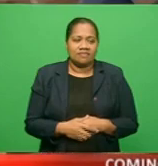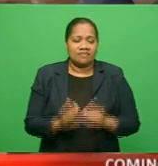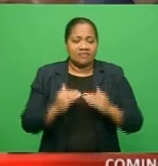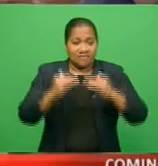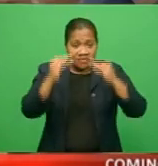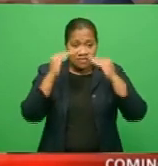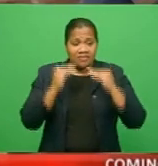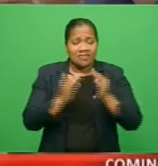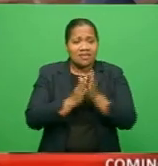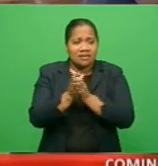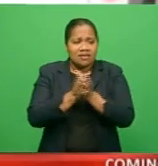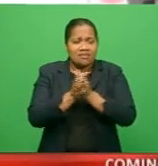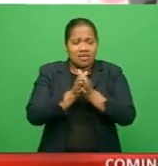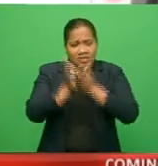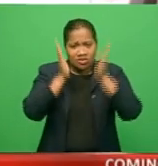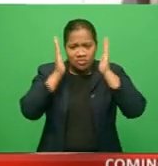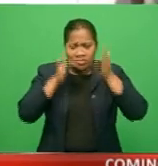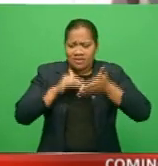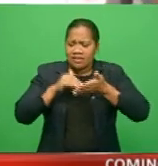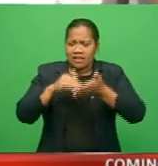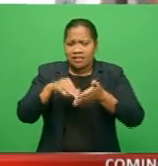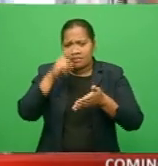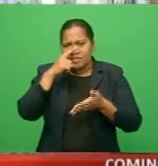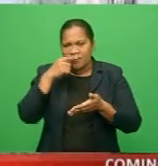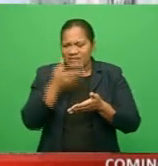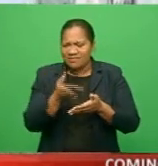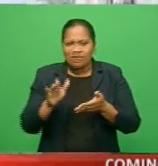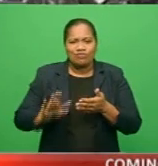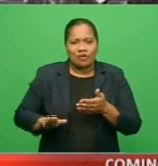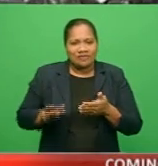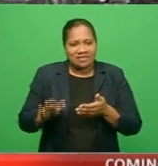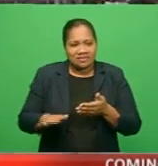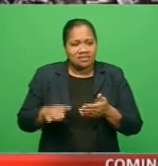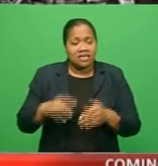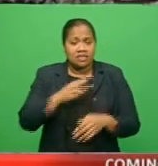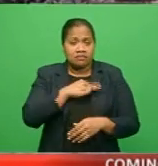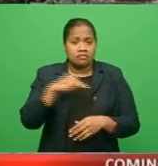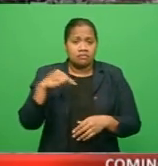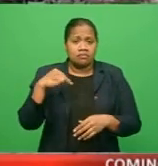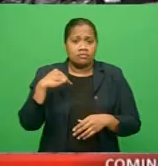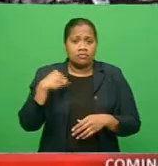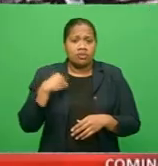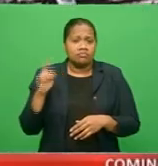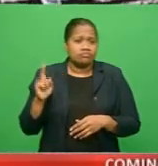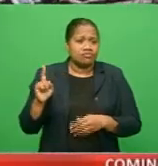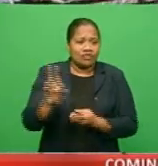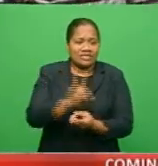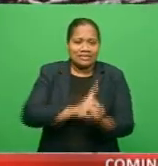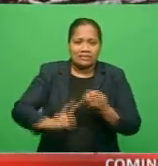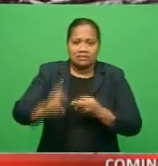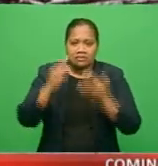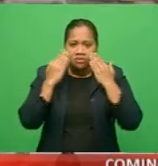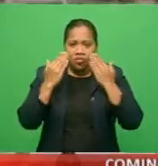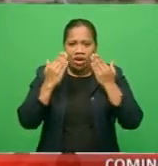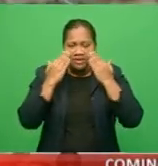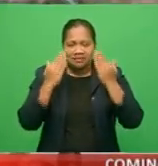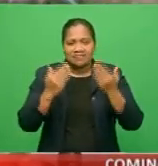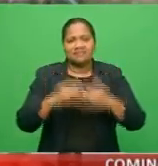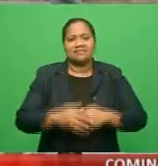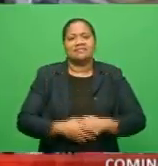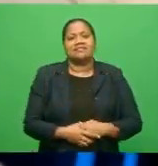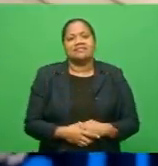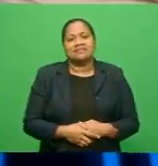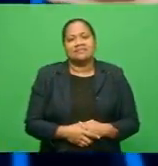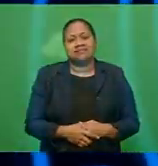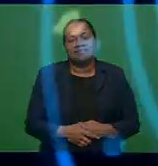Up ahead, Methodist Church to help people out of poverty. And ministry ramps up disaster awareness campaign.